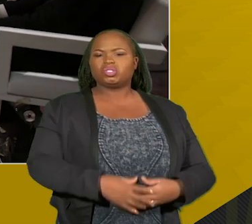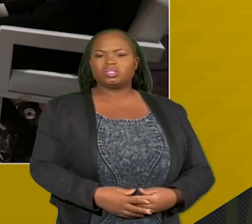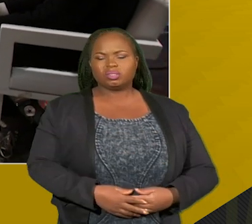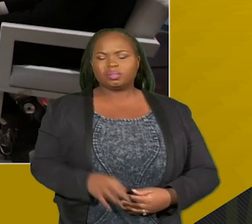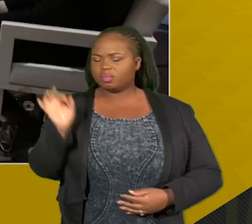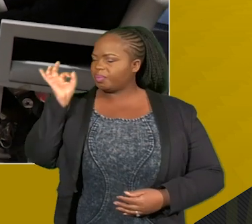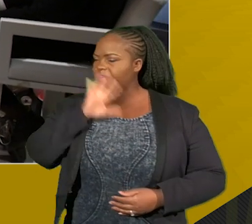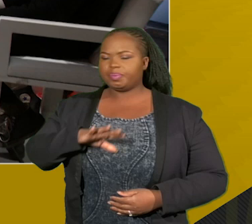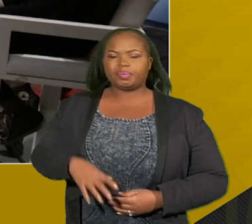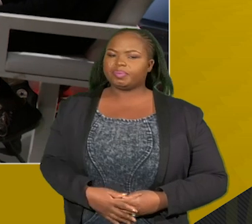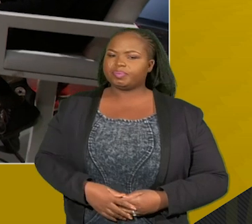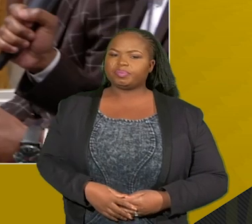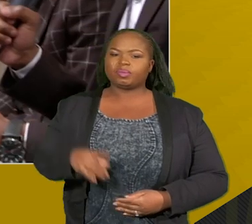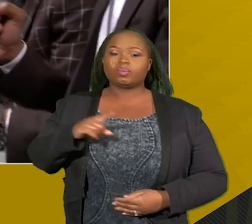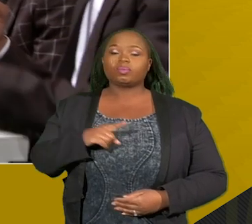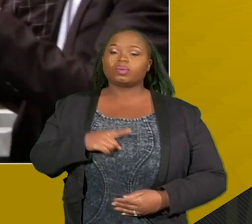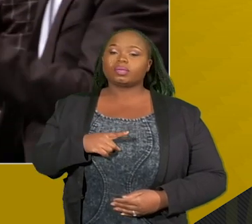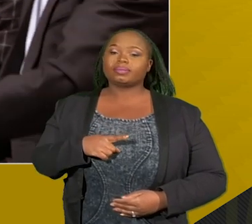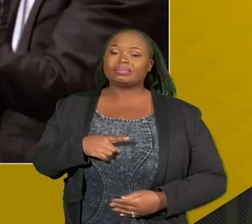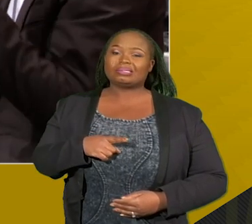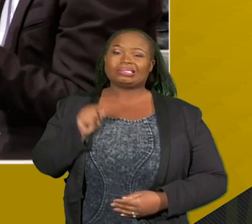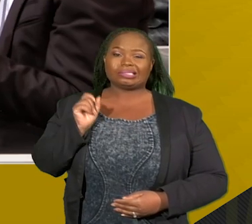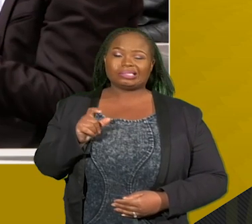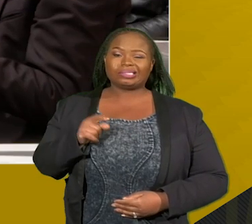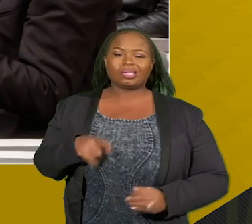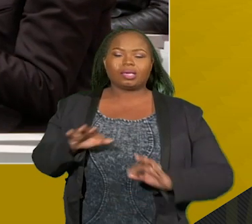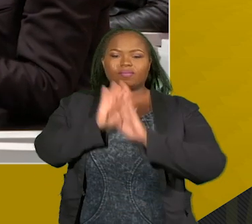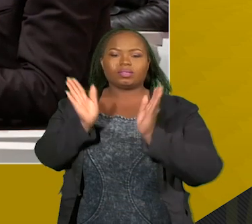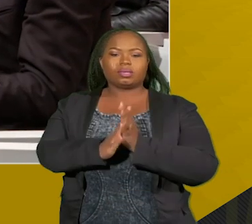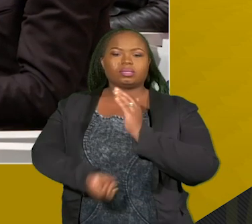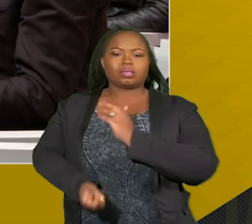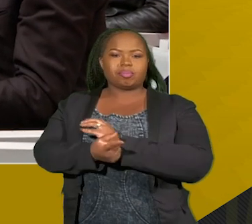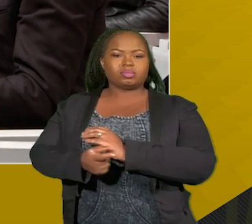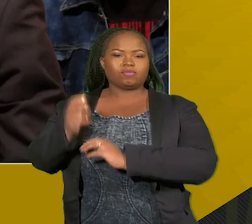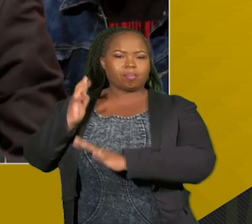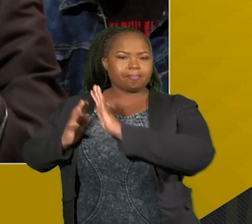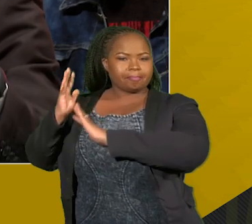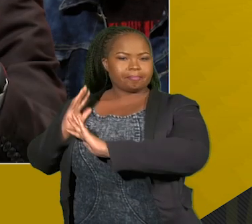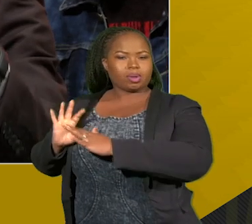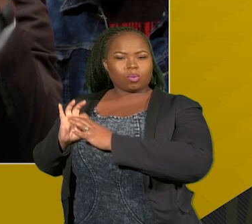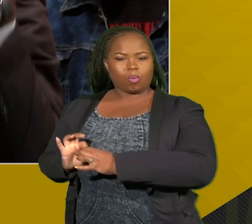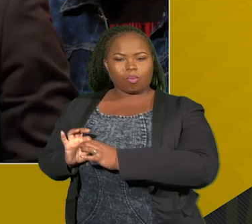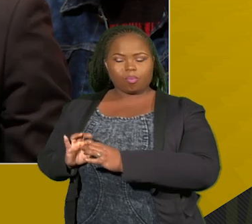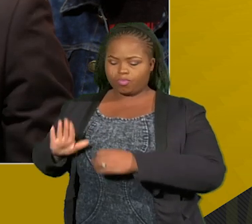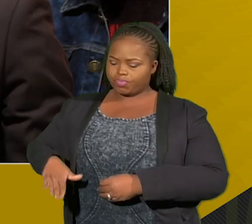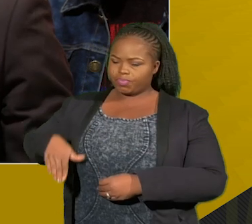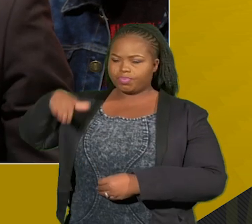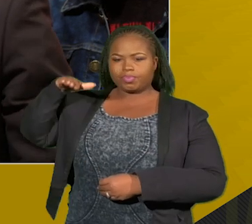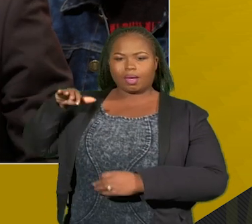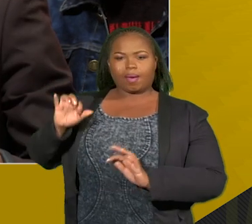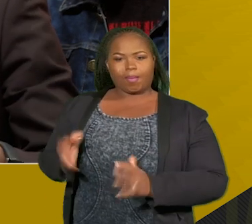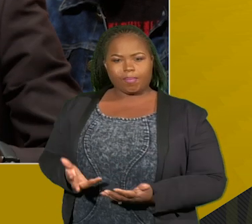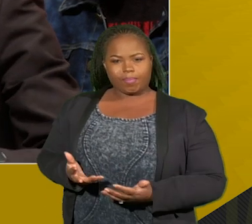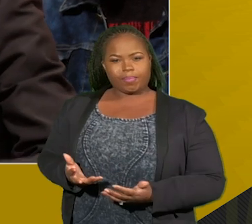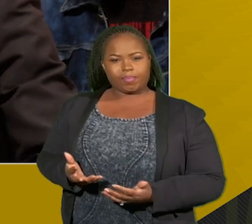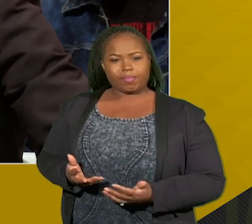iyo. Lebaka baka ke the way back mo ke tswang teng. The way ke gotseng ka teng.